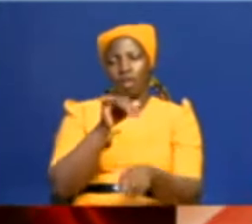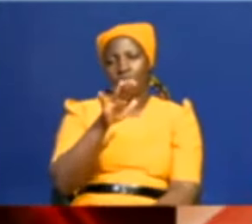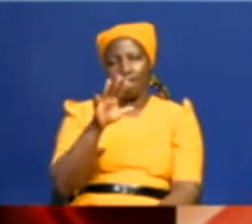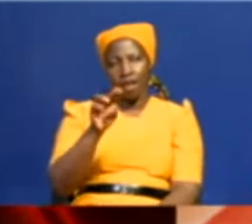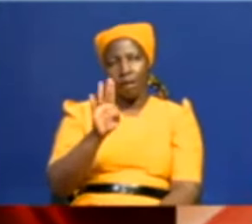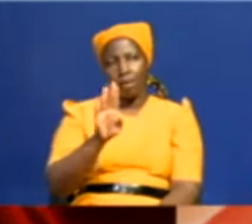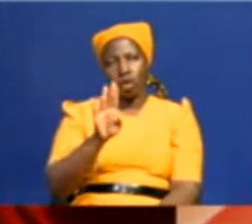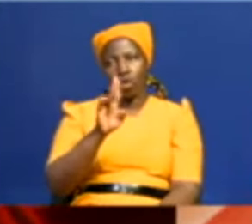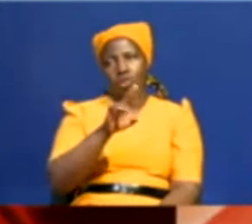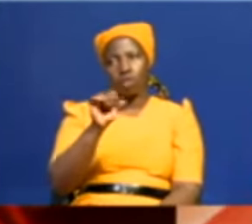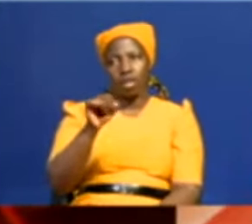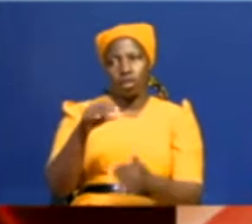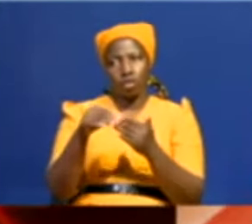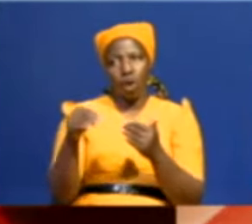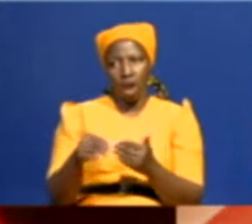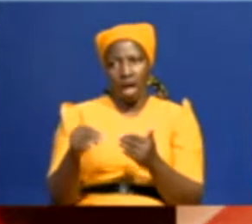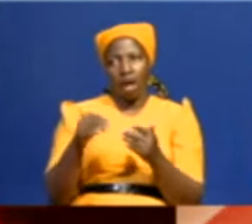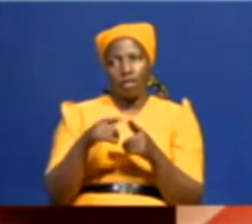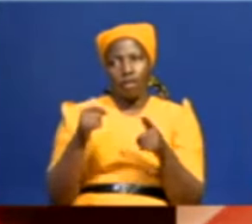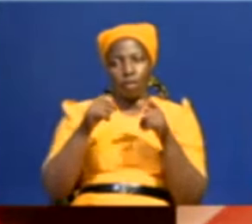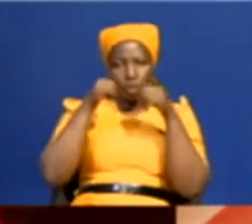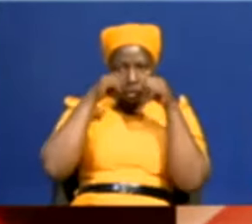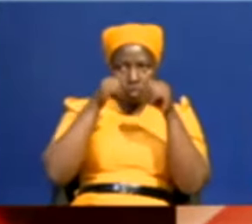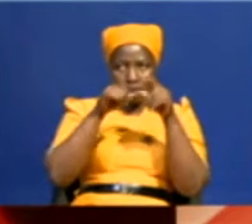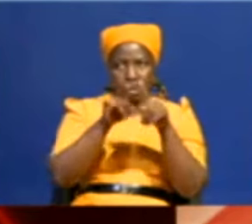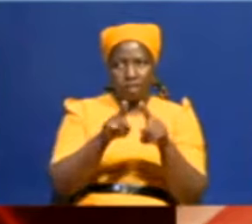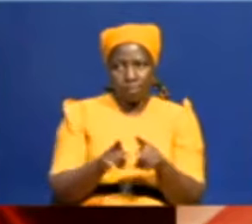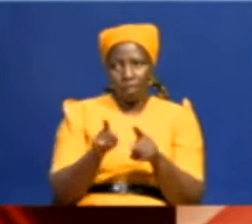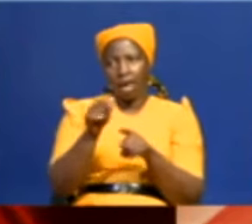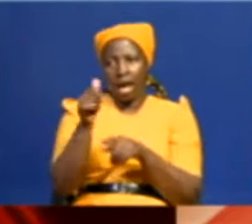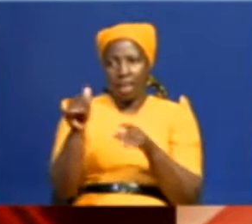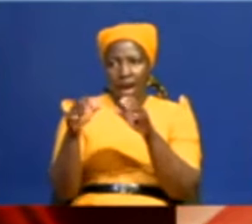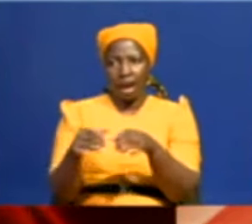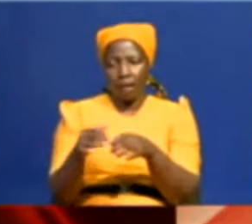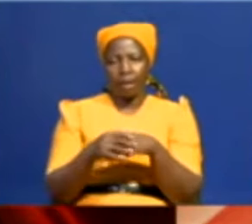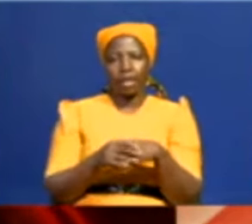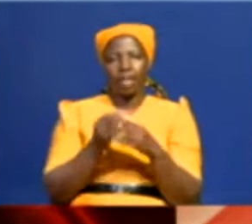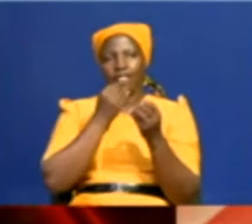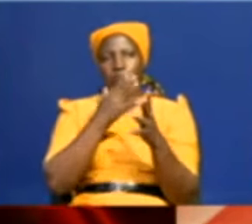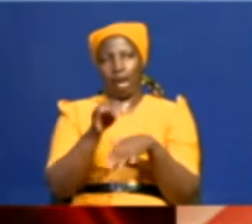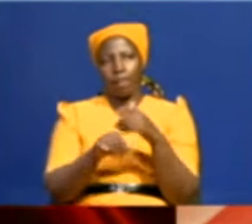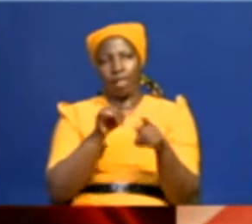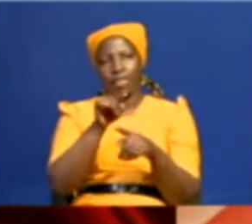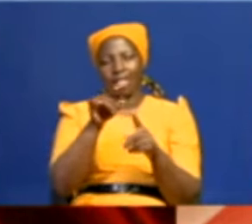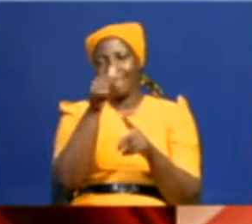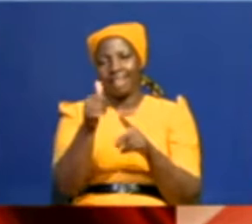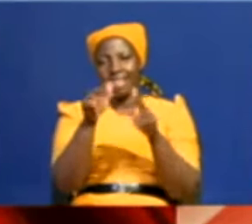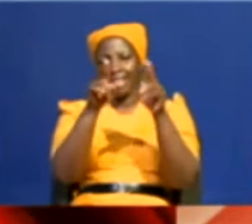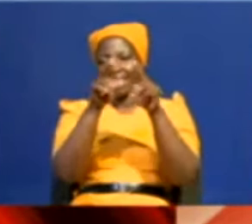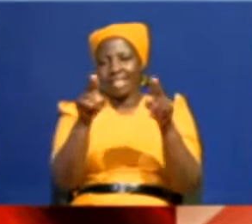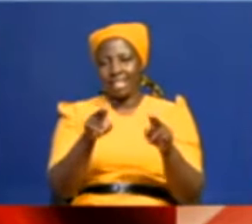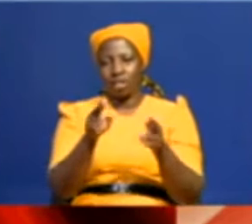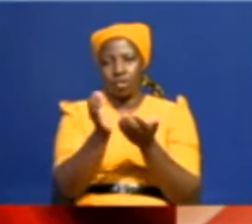the world's go-to search engine and parent company. Alphabet. Details of these stories and others in our international